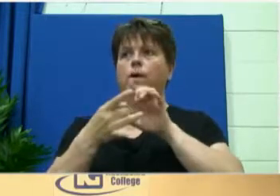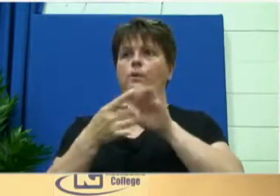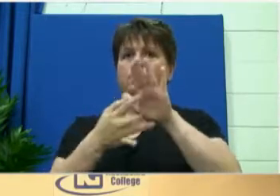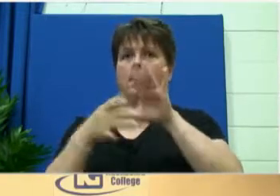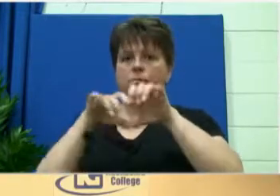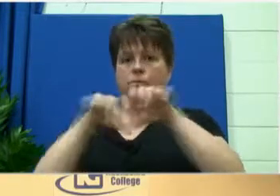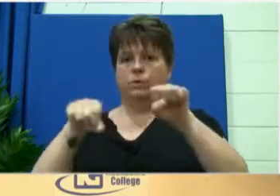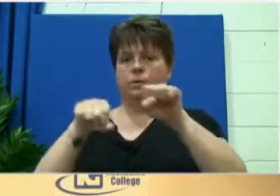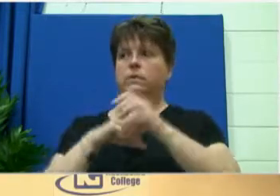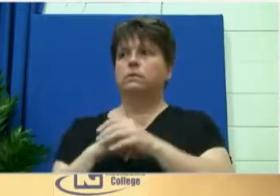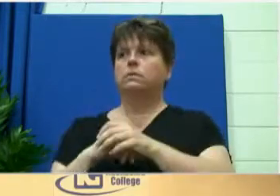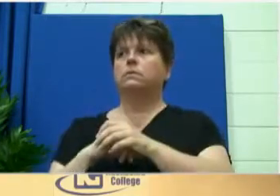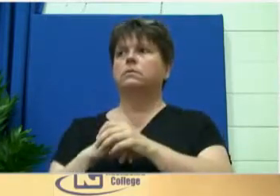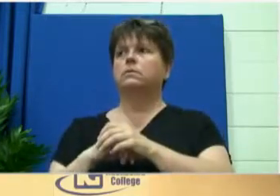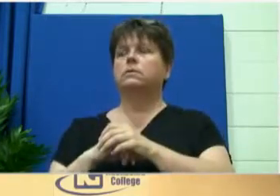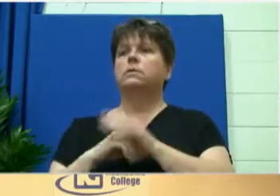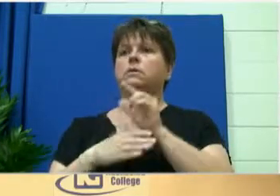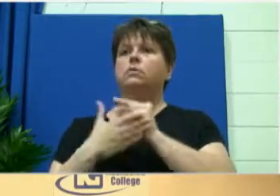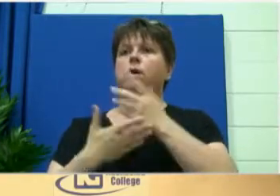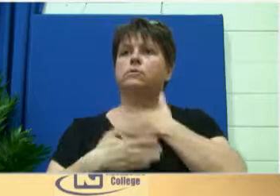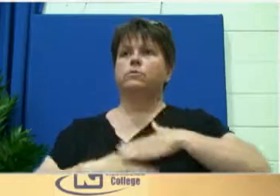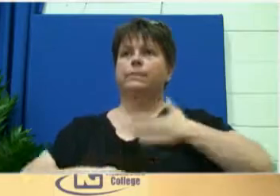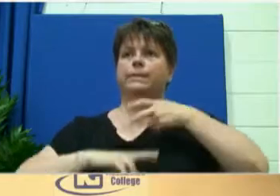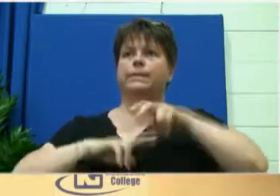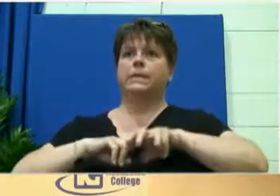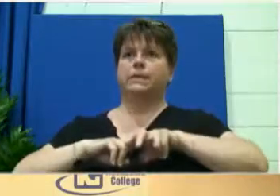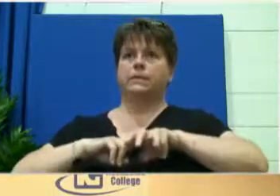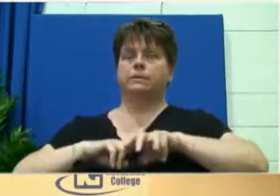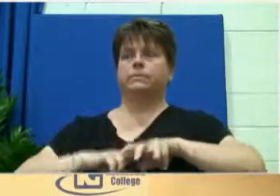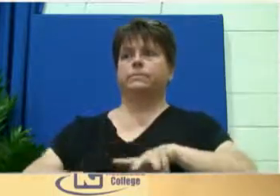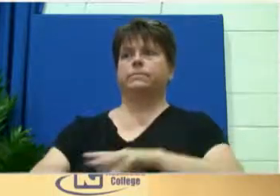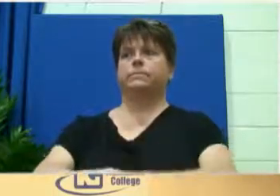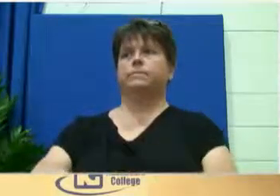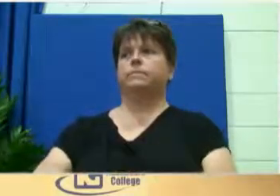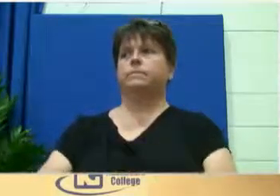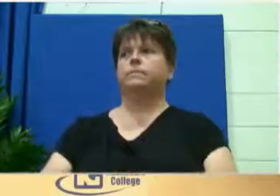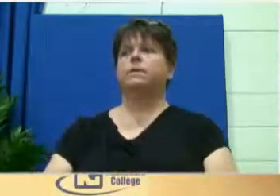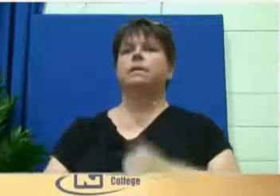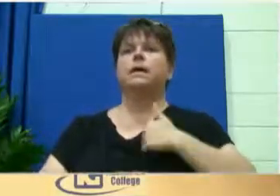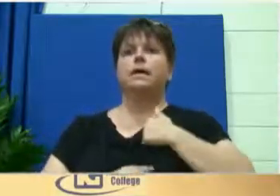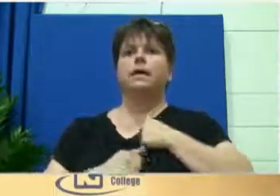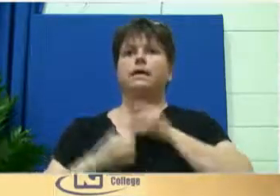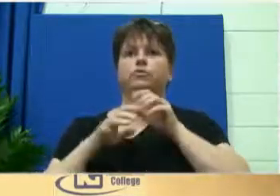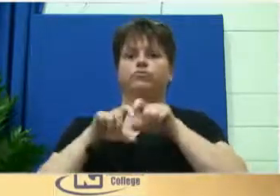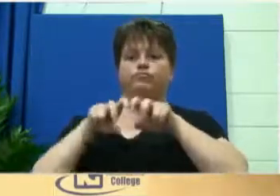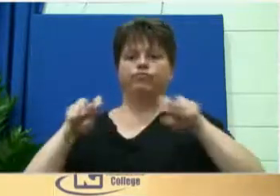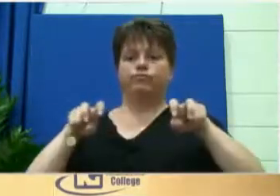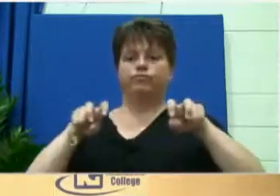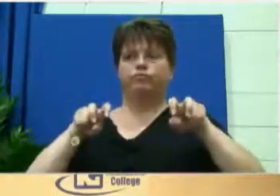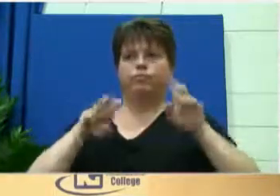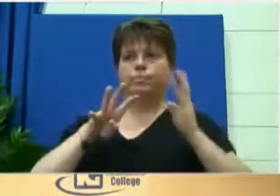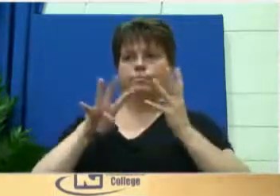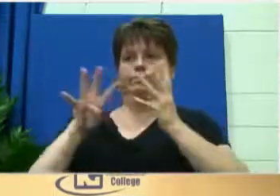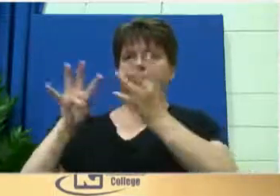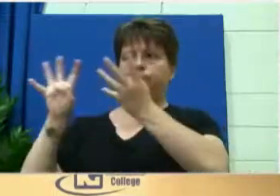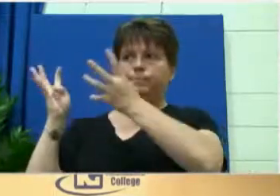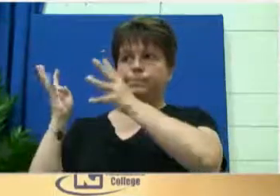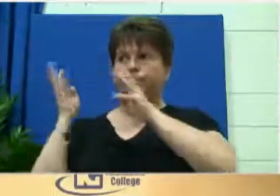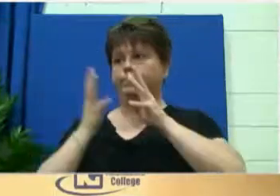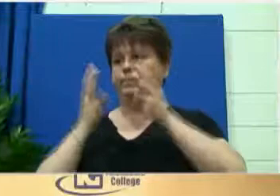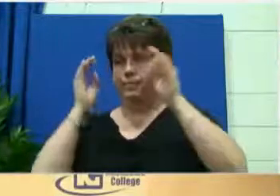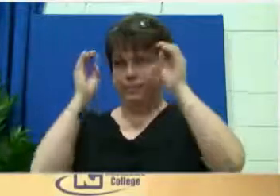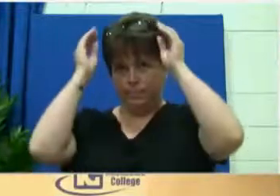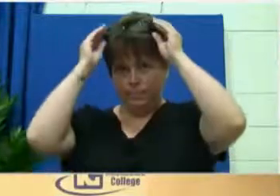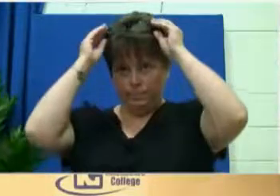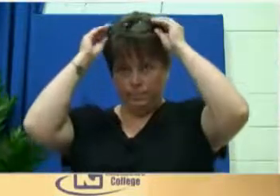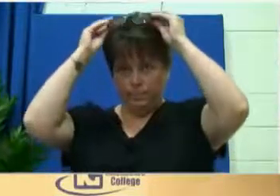thereto. Graduates, please be seated. Each row will be ushered to the stage by our distinguished faculty